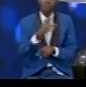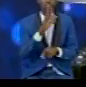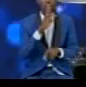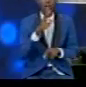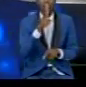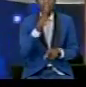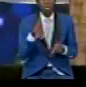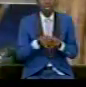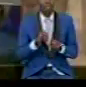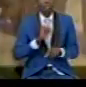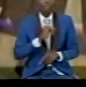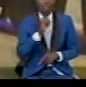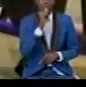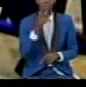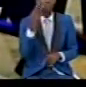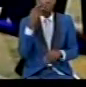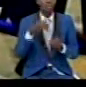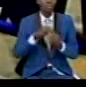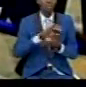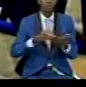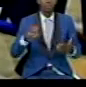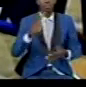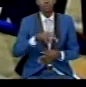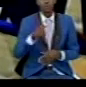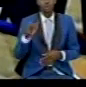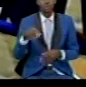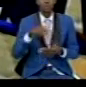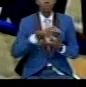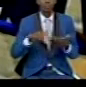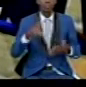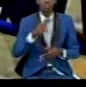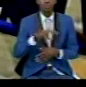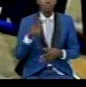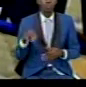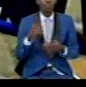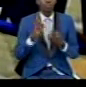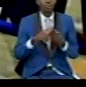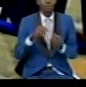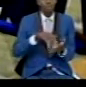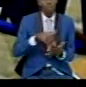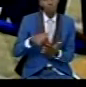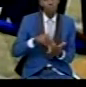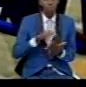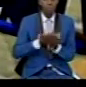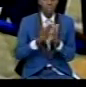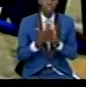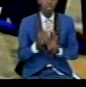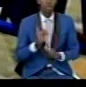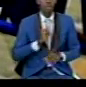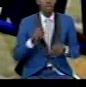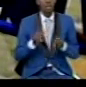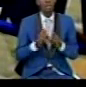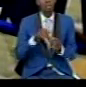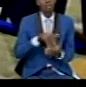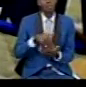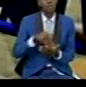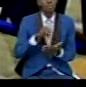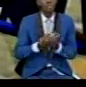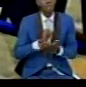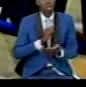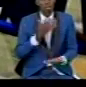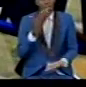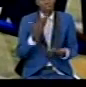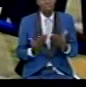am. Look at verse 22 there. In verse 22, to the weak became I as weak, that I